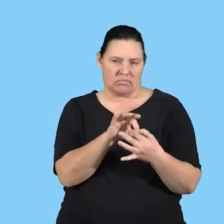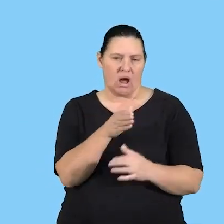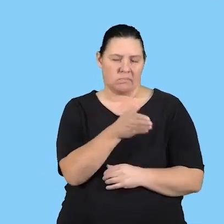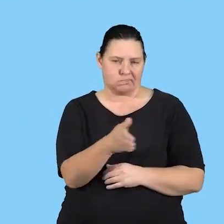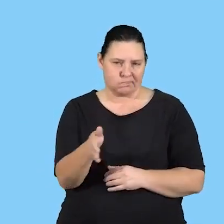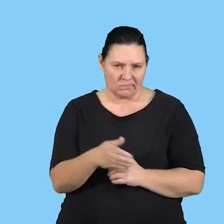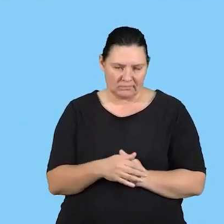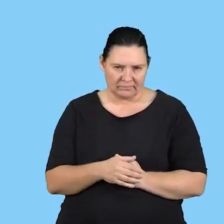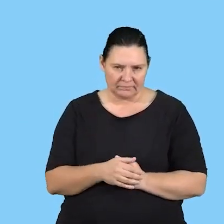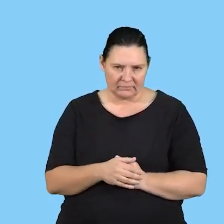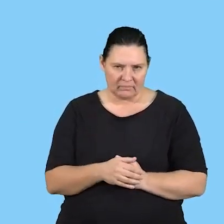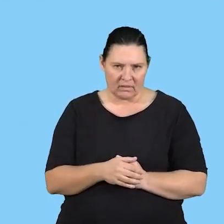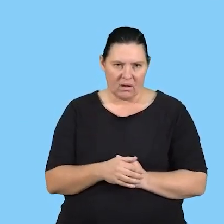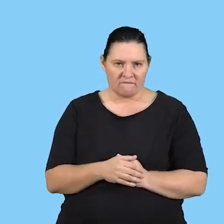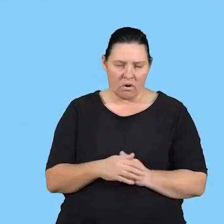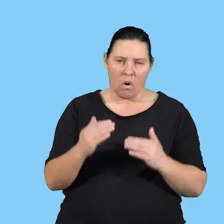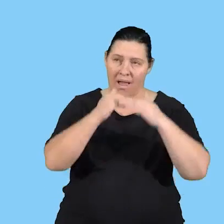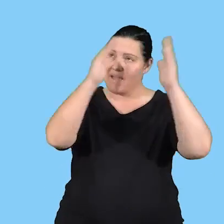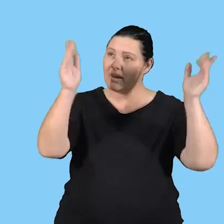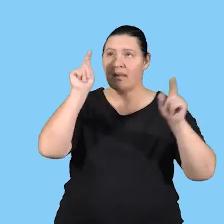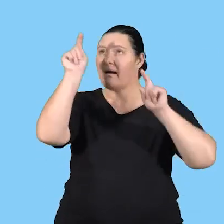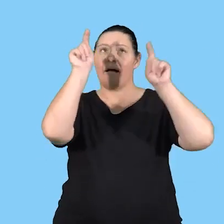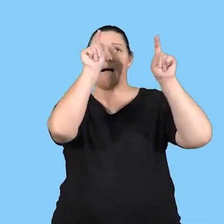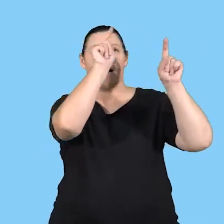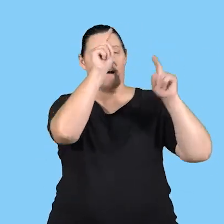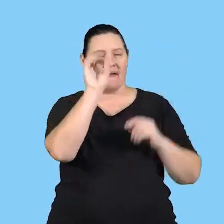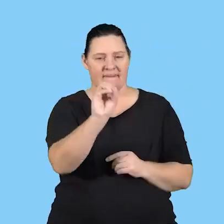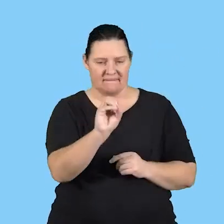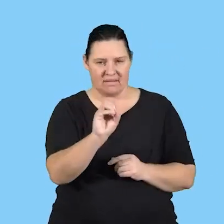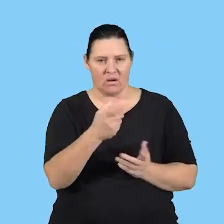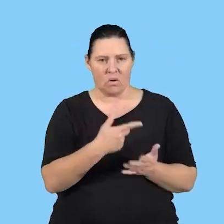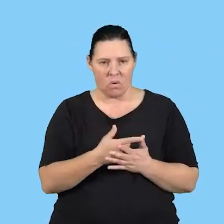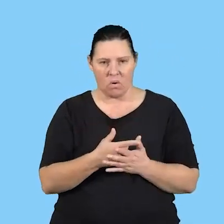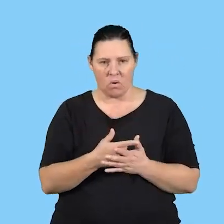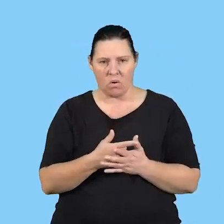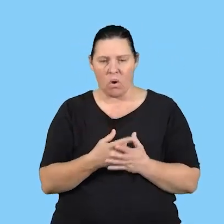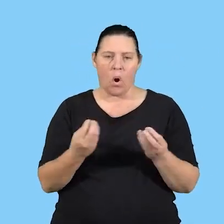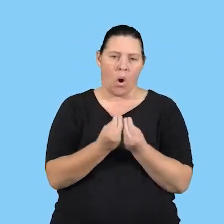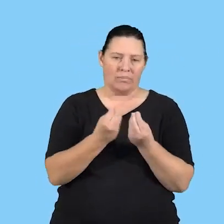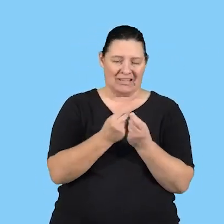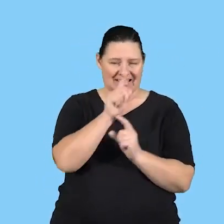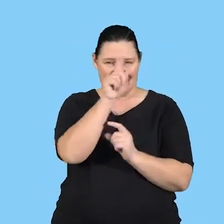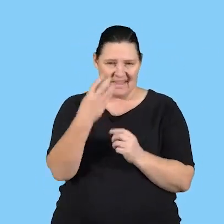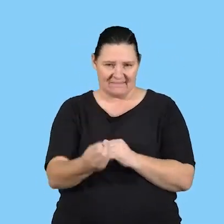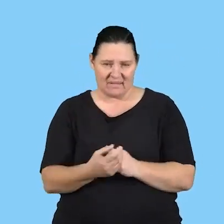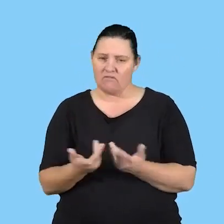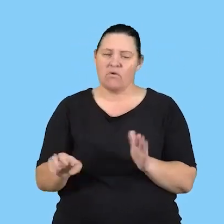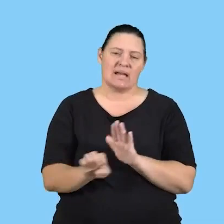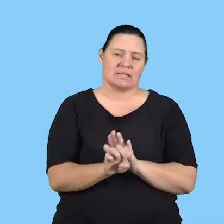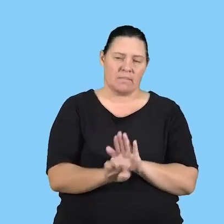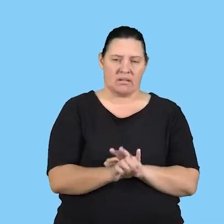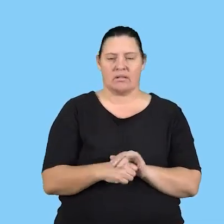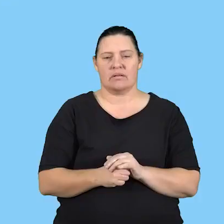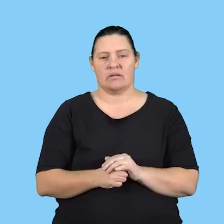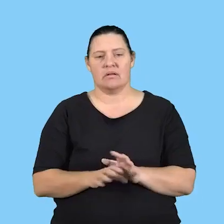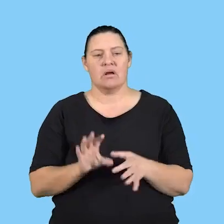exist amongst the heavenly bodies or celestial objects. For example, the